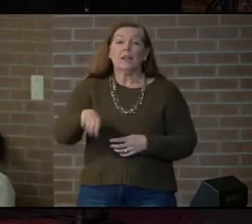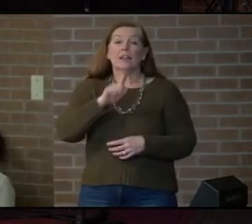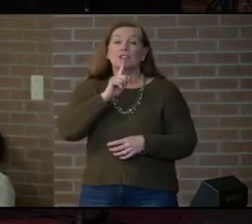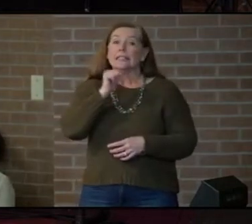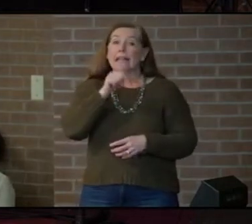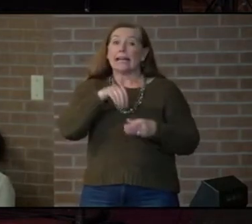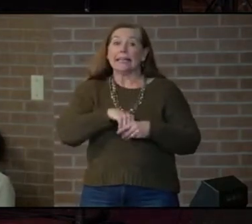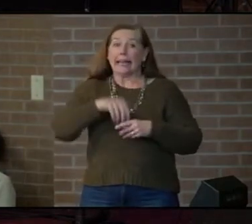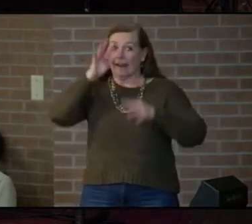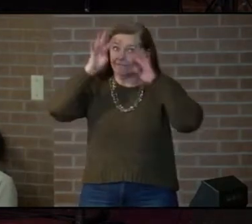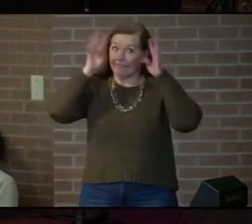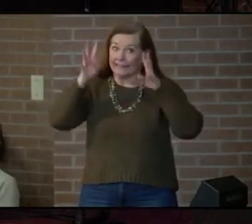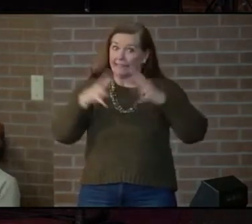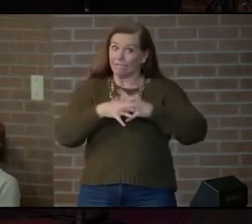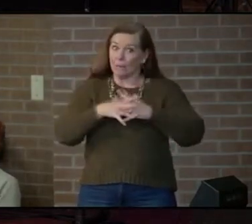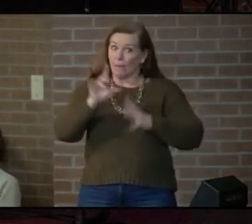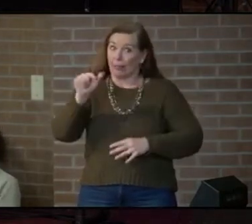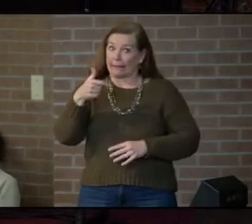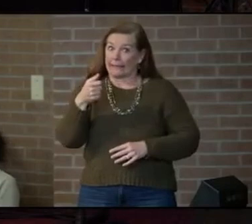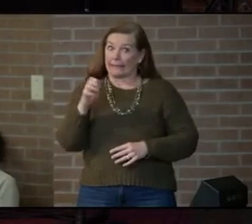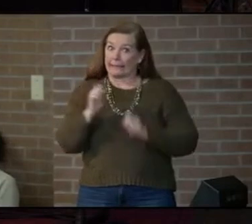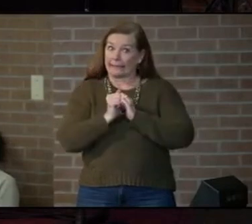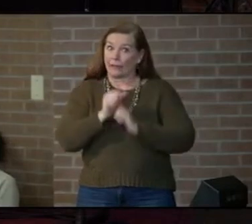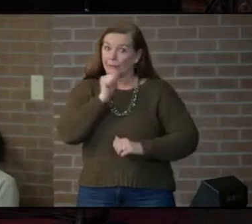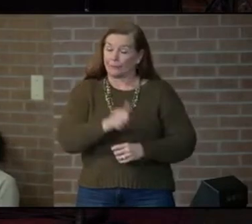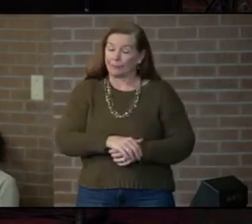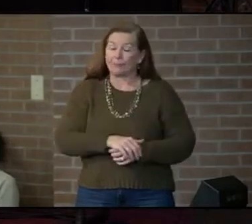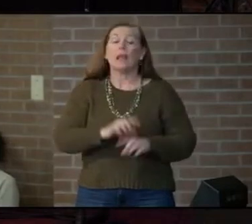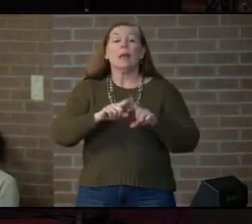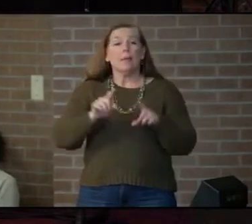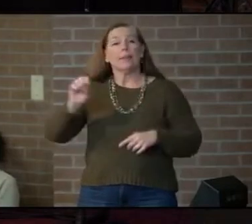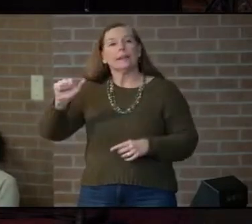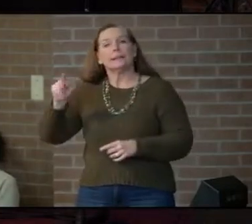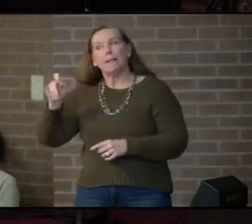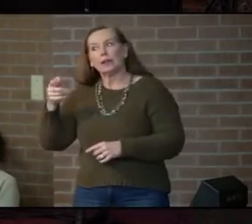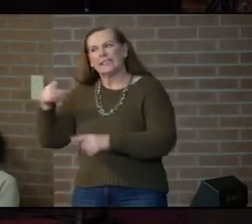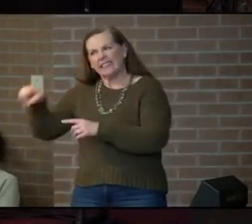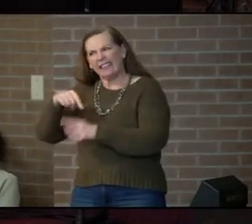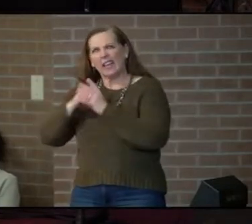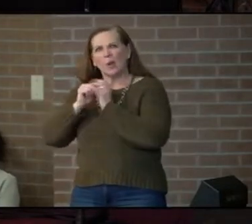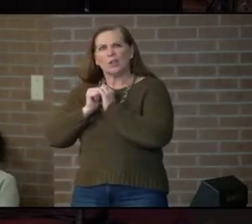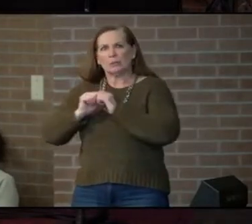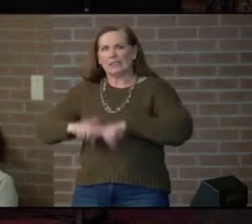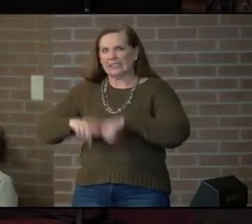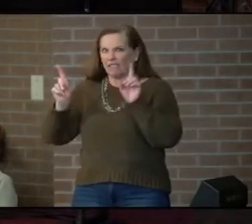fantasy football league together. But the Samaritans worshiped differently. They had their own priests. They had their own traditions.